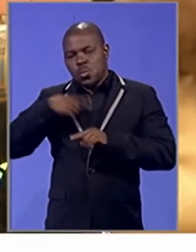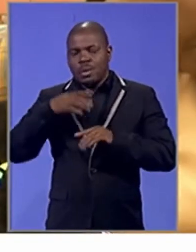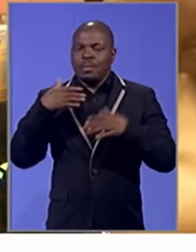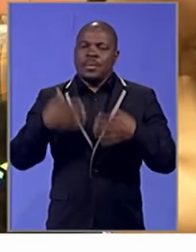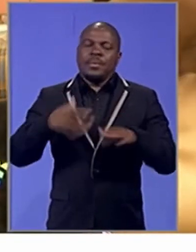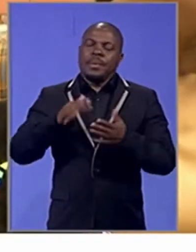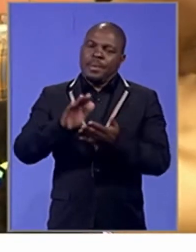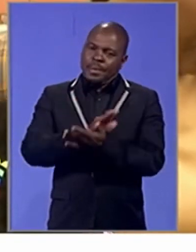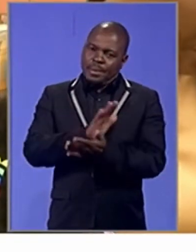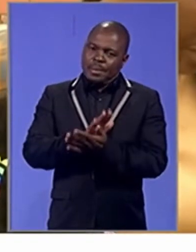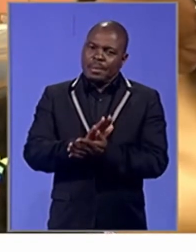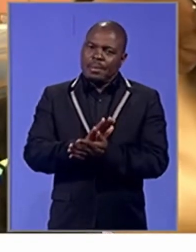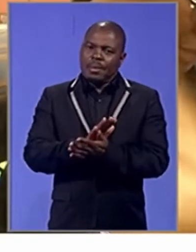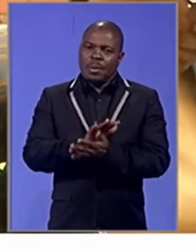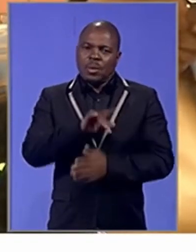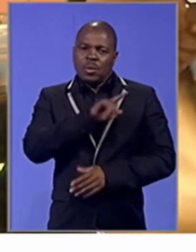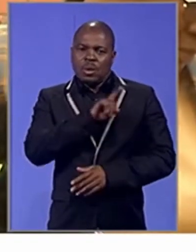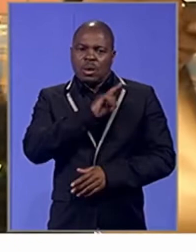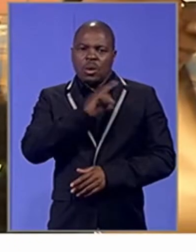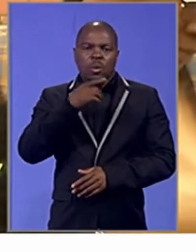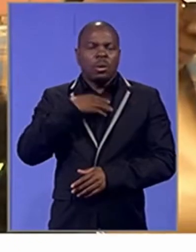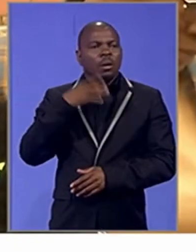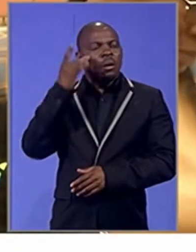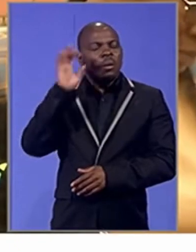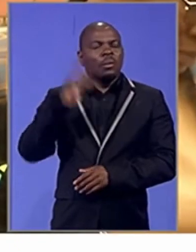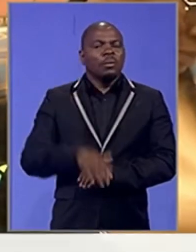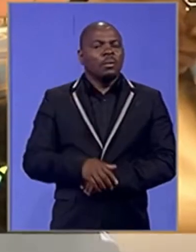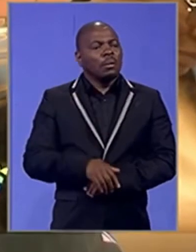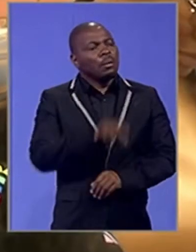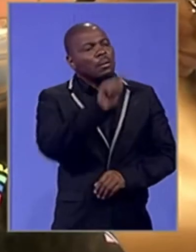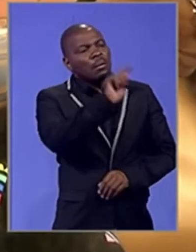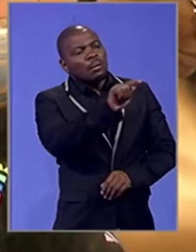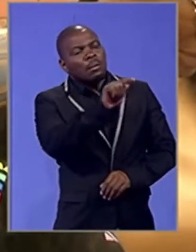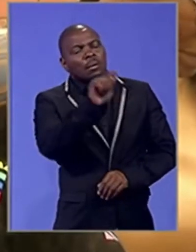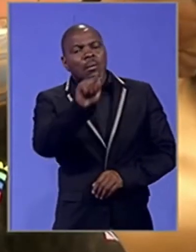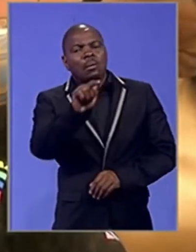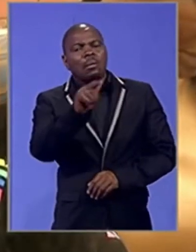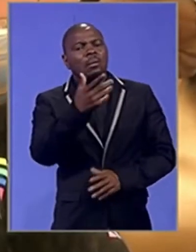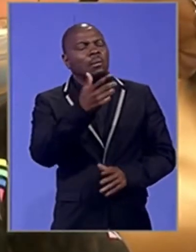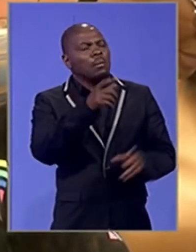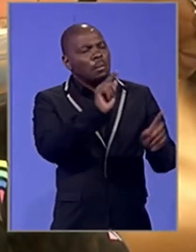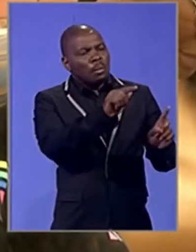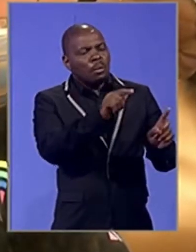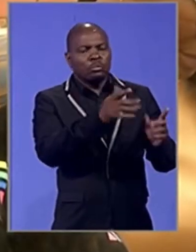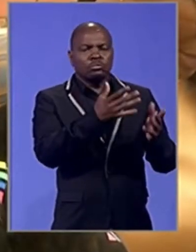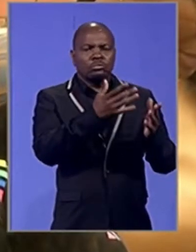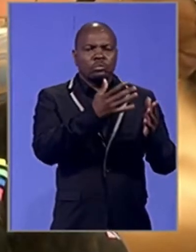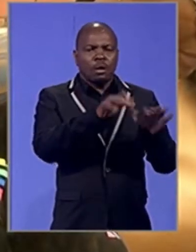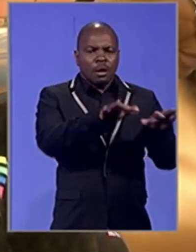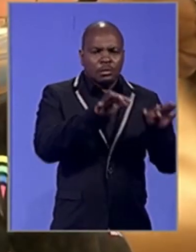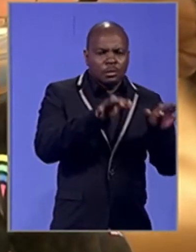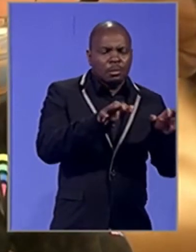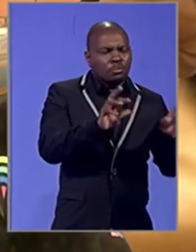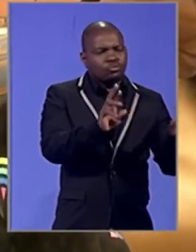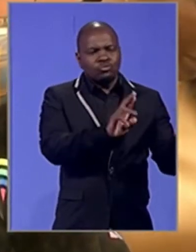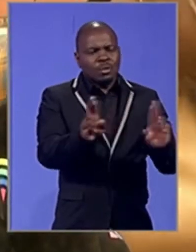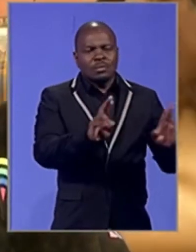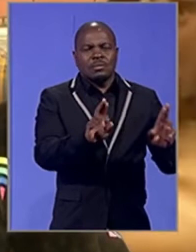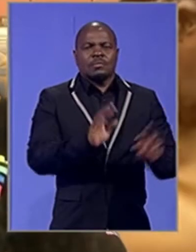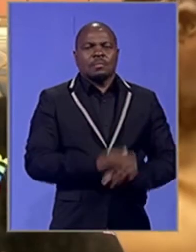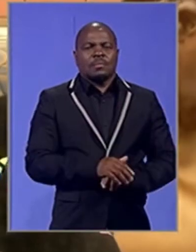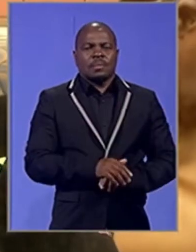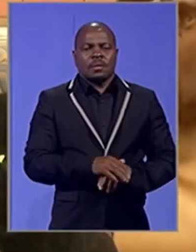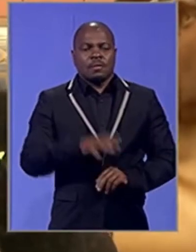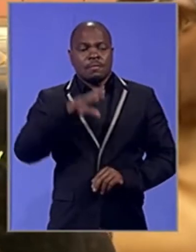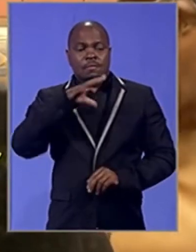what we were told about the status and the readiness of the examination, not only for